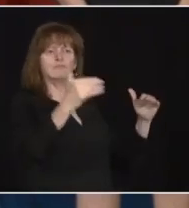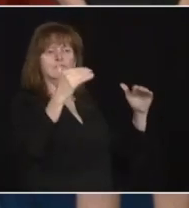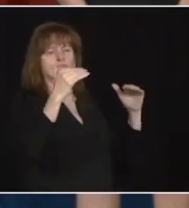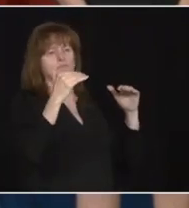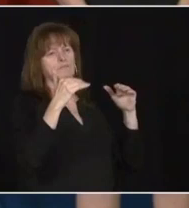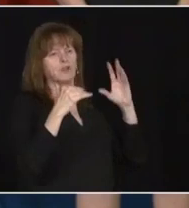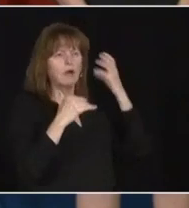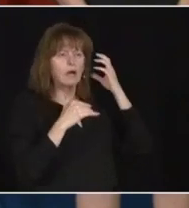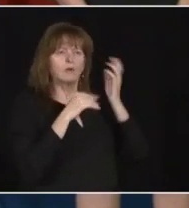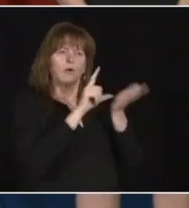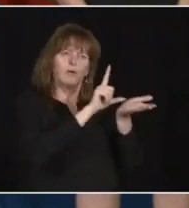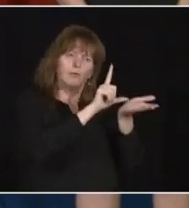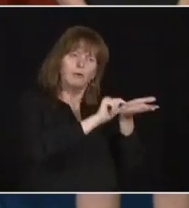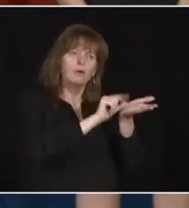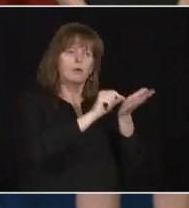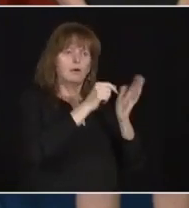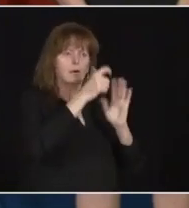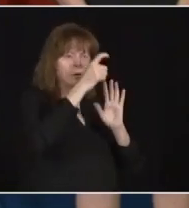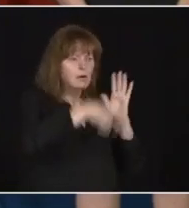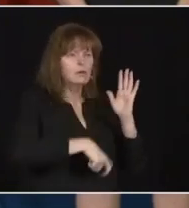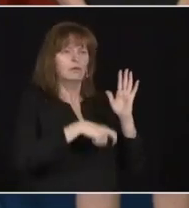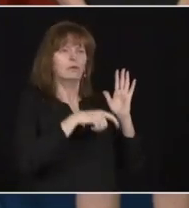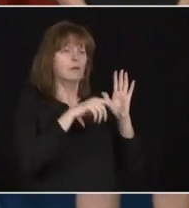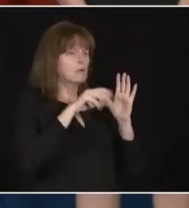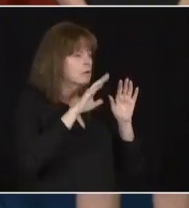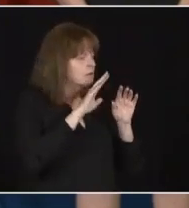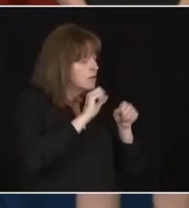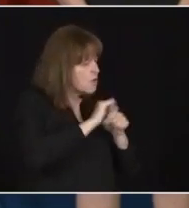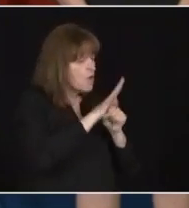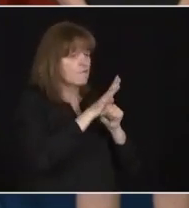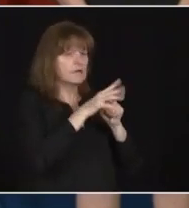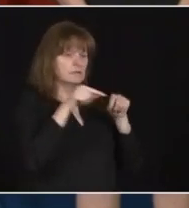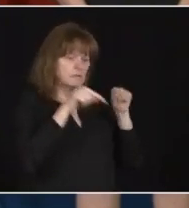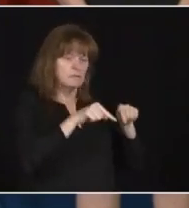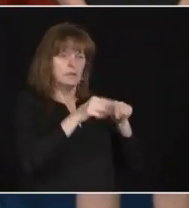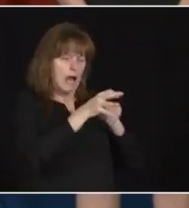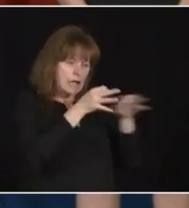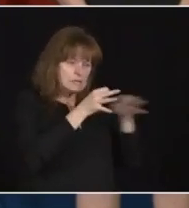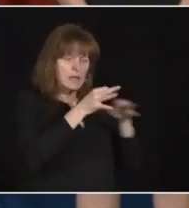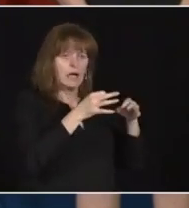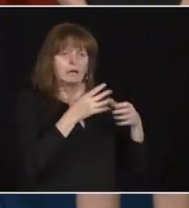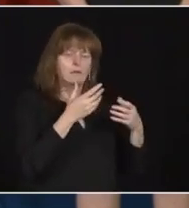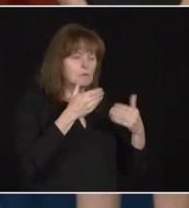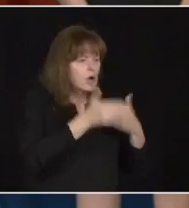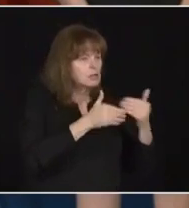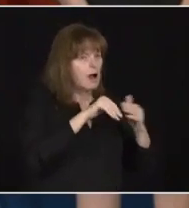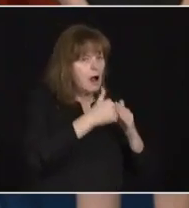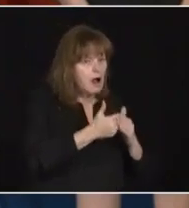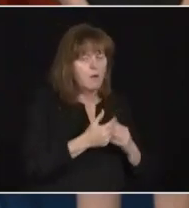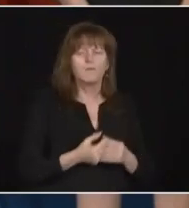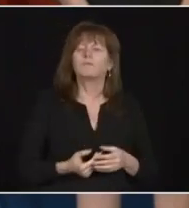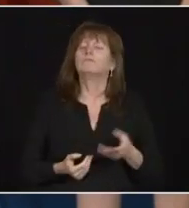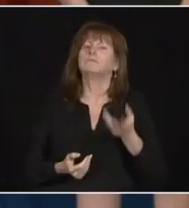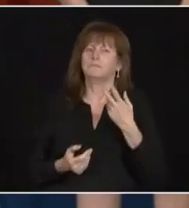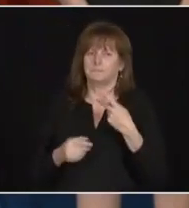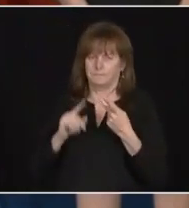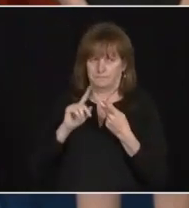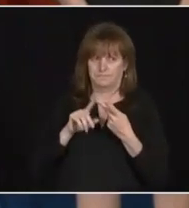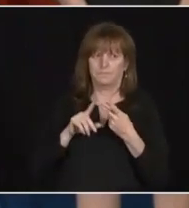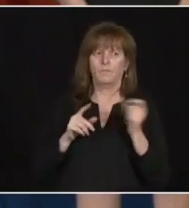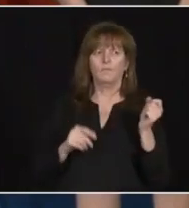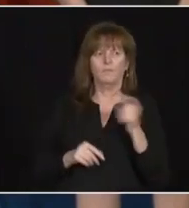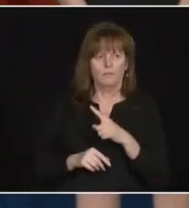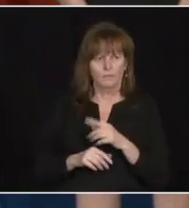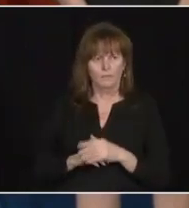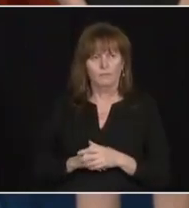about COVID. I will follow up on that. Premier, my follow-up question is regarding emergency rental assistance announced by